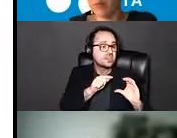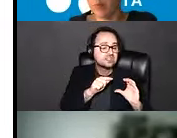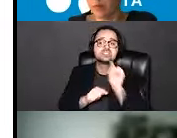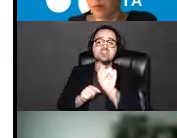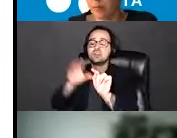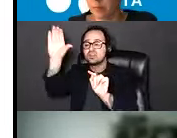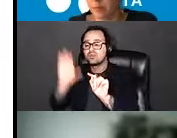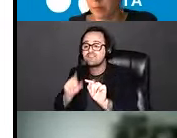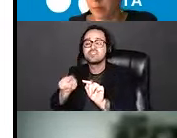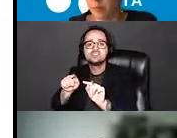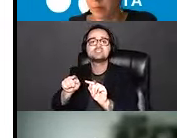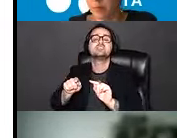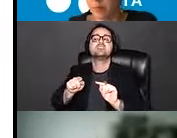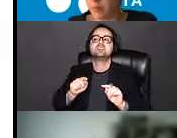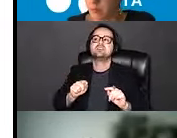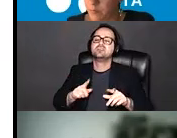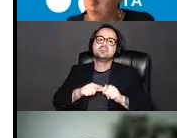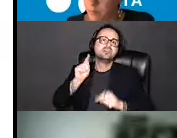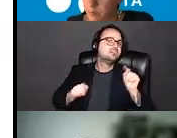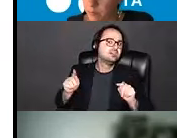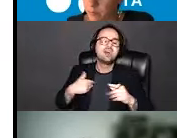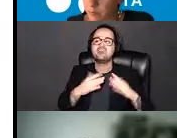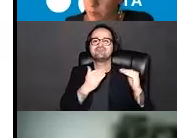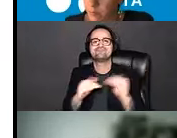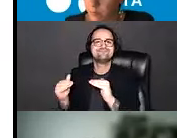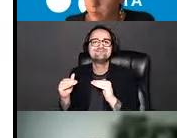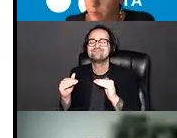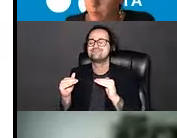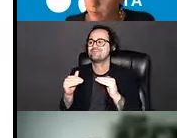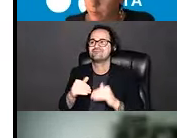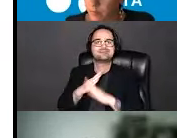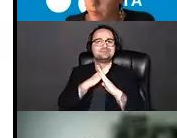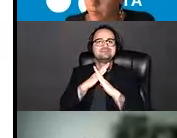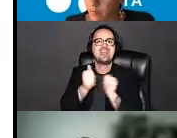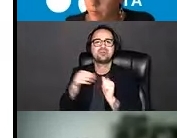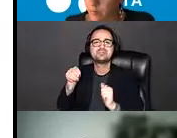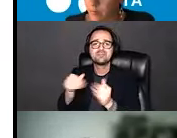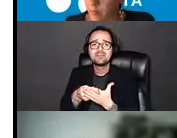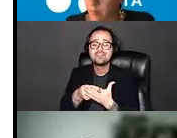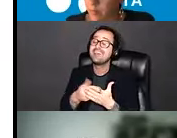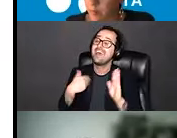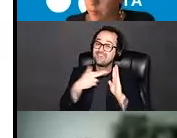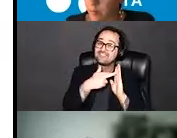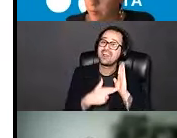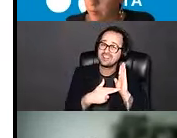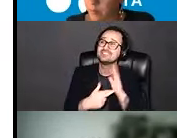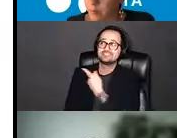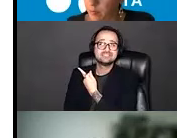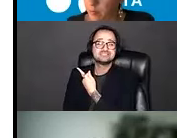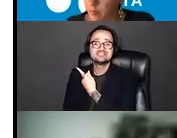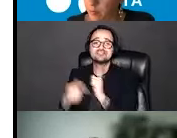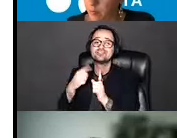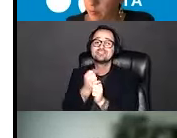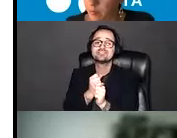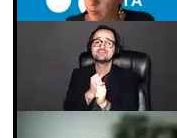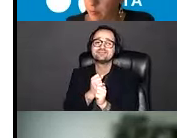there's all these restrictions on how you can spend the money. Well, that's, I mean, there are guidelines for the American Rescue Plan, but it offers